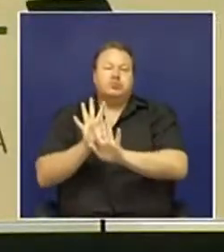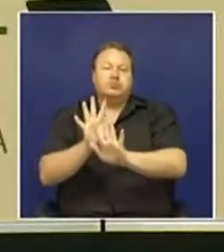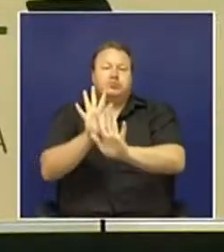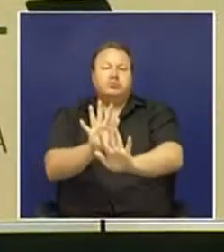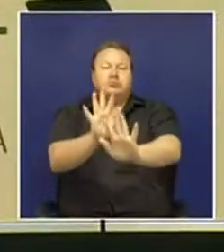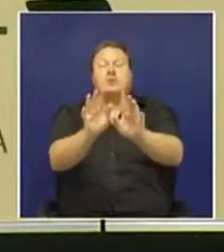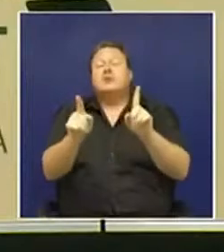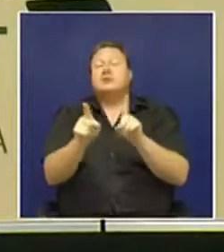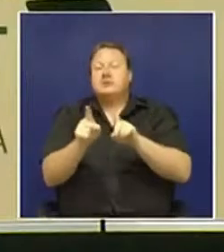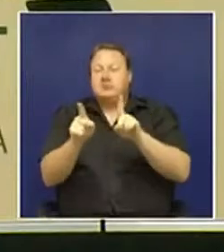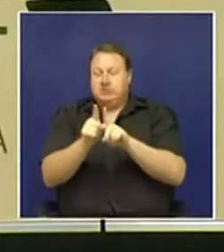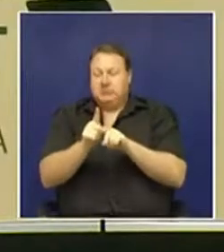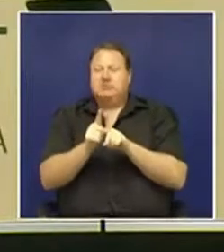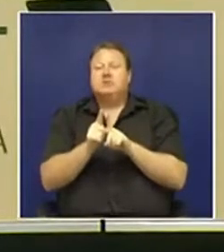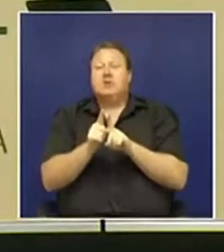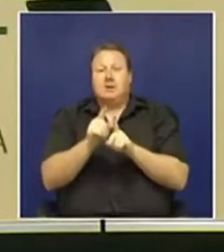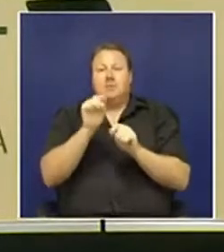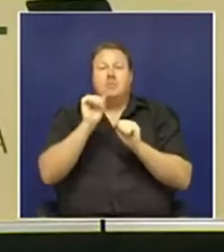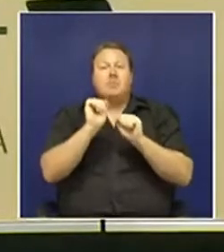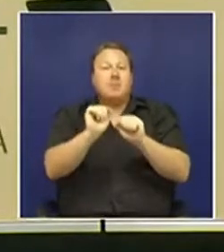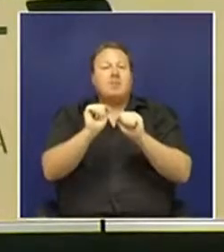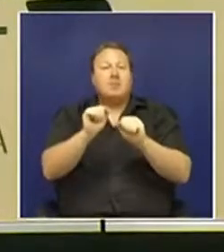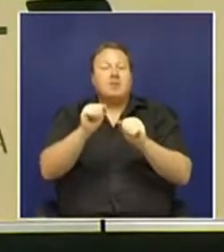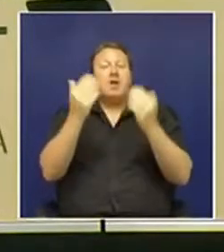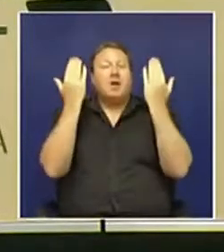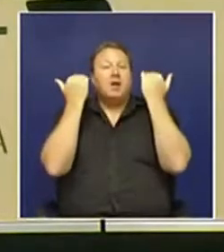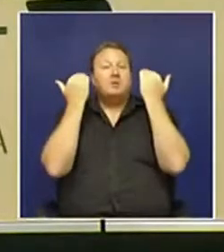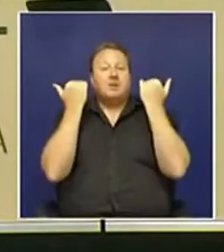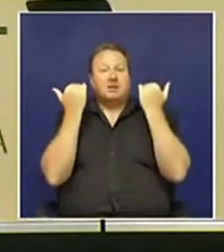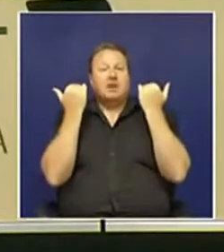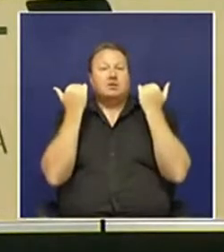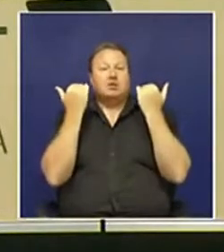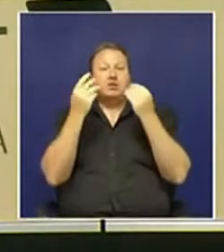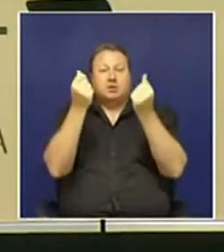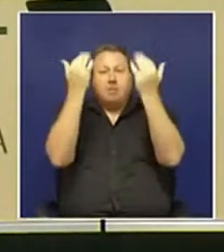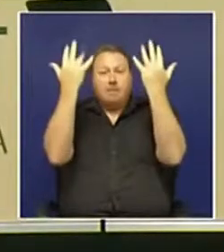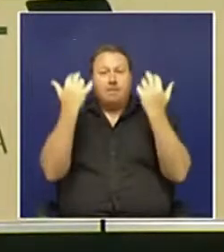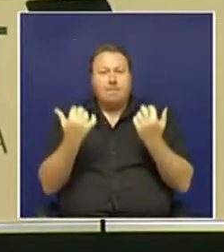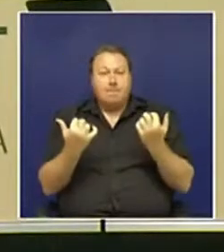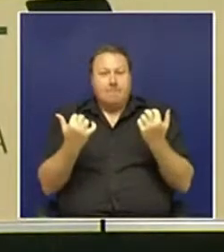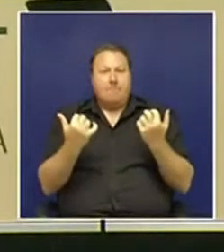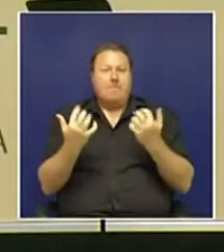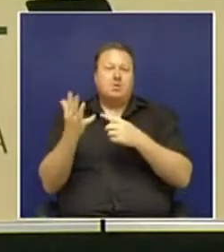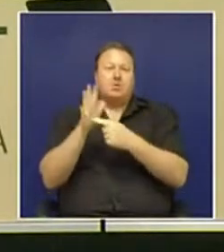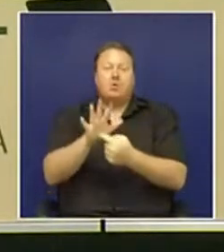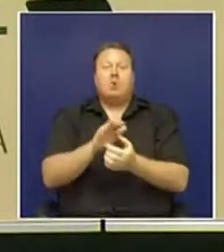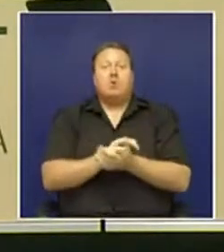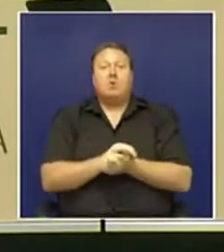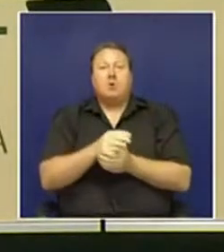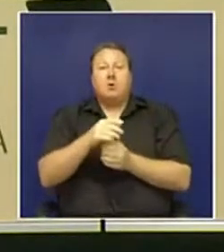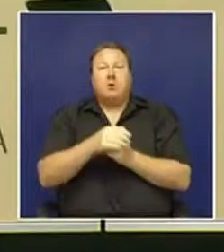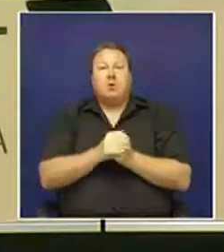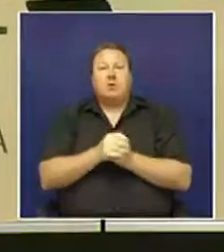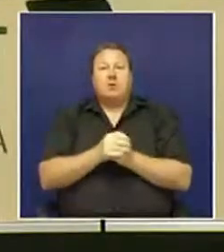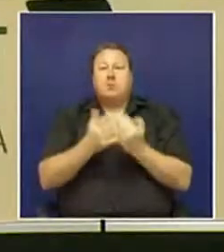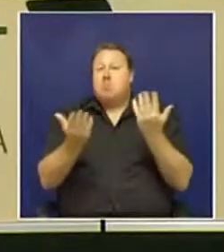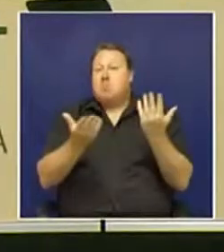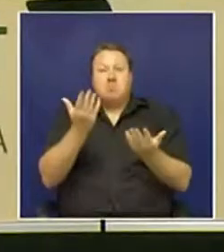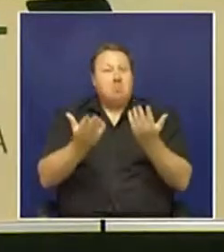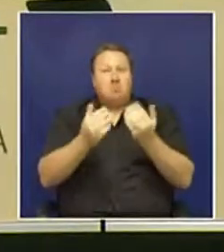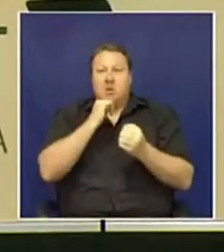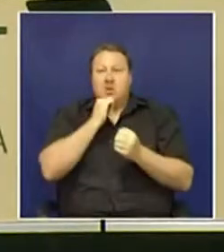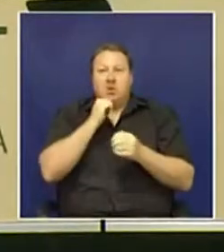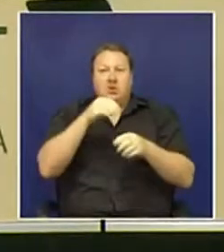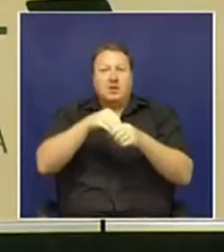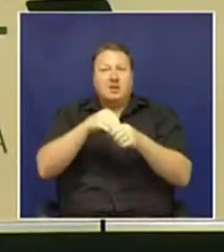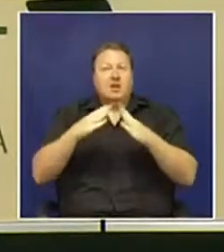reflections on their expectation on the budget. We do recognize them, even though they may not be in the House,